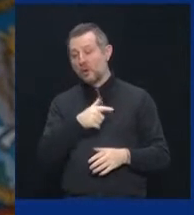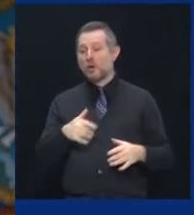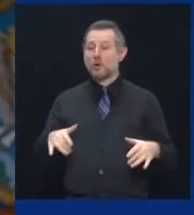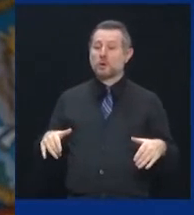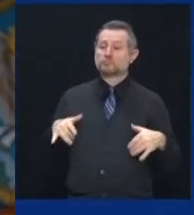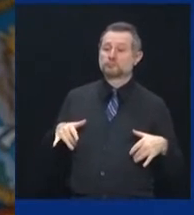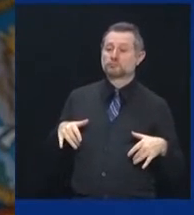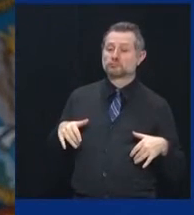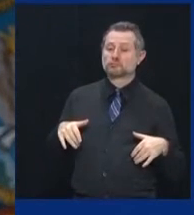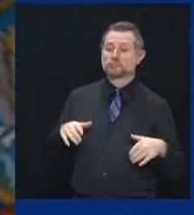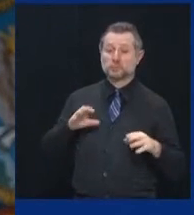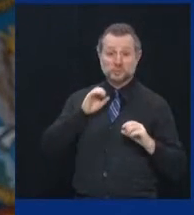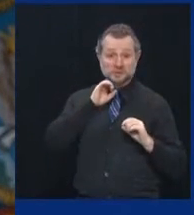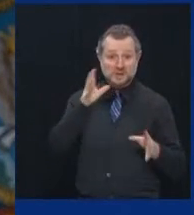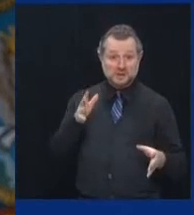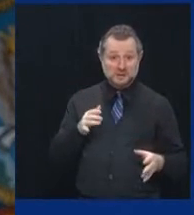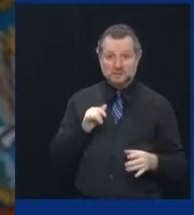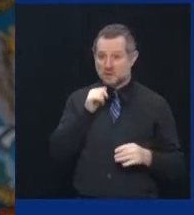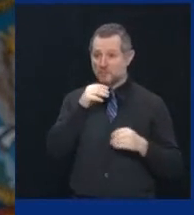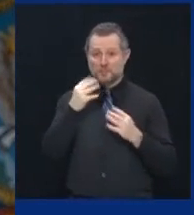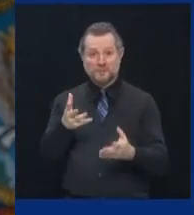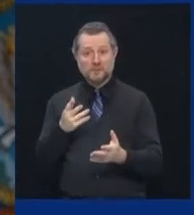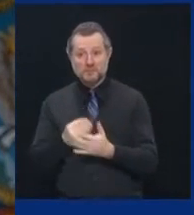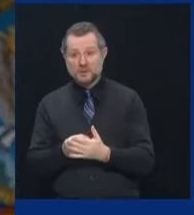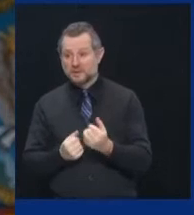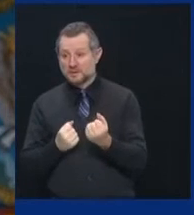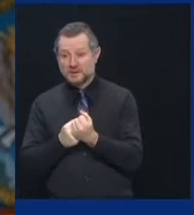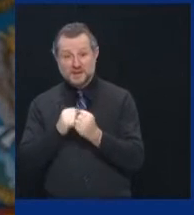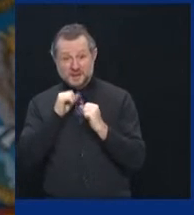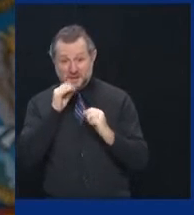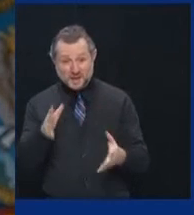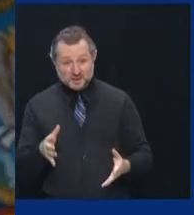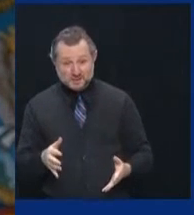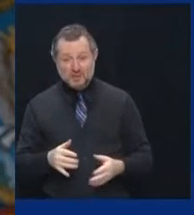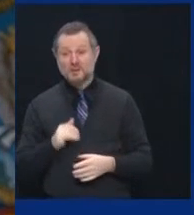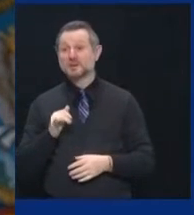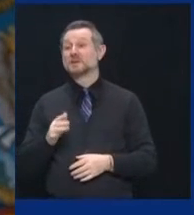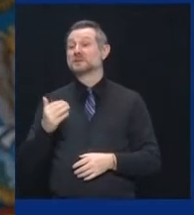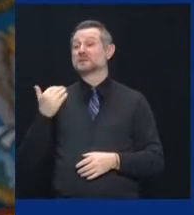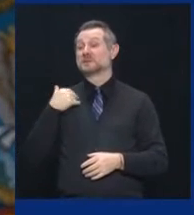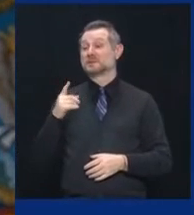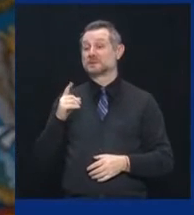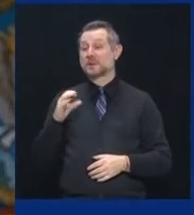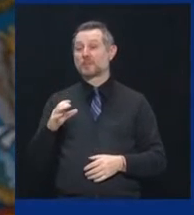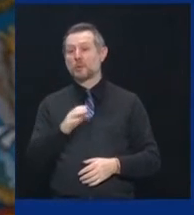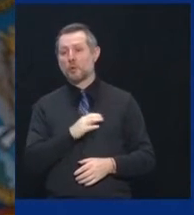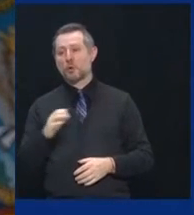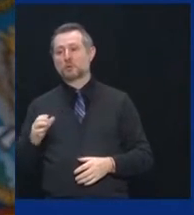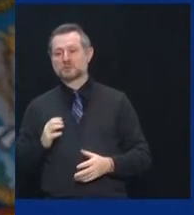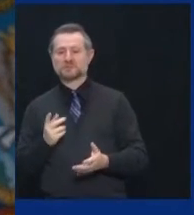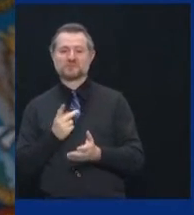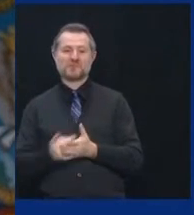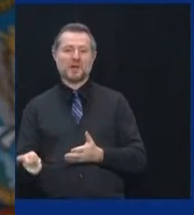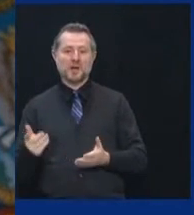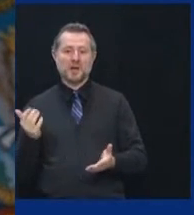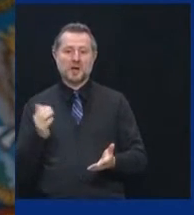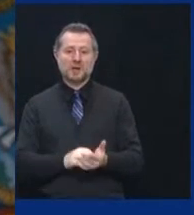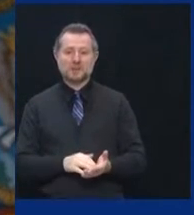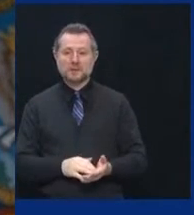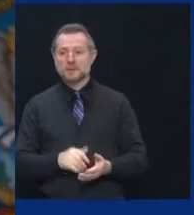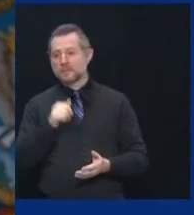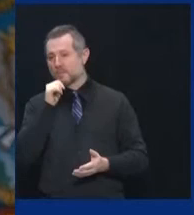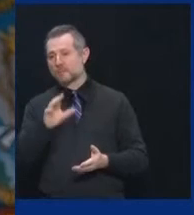the bucks. And again in December, Congress failed this nation when it failed to pass state and